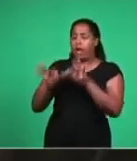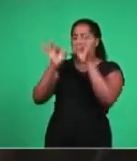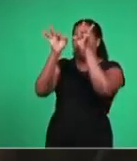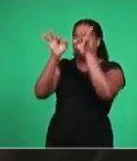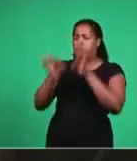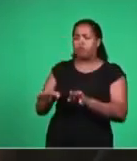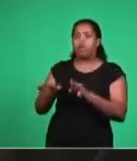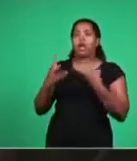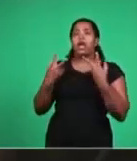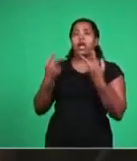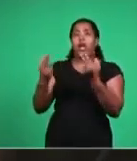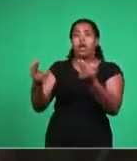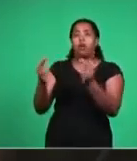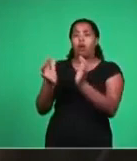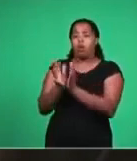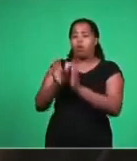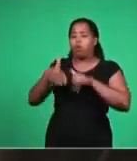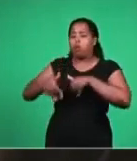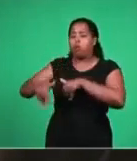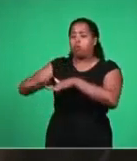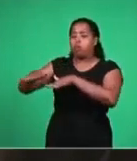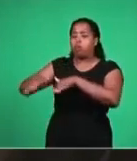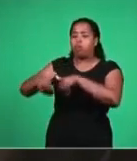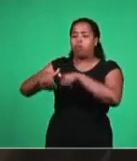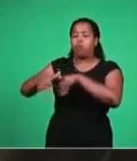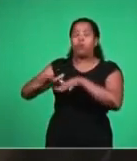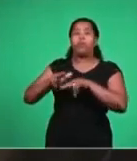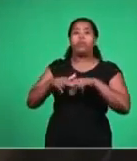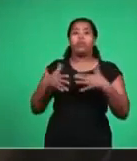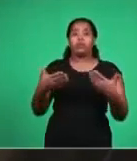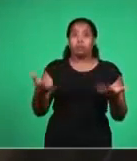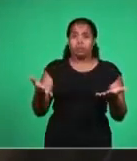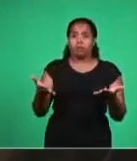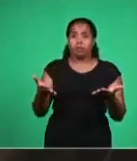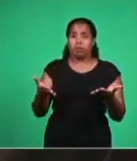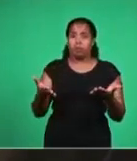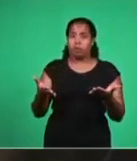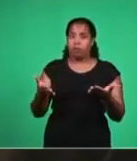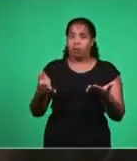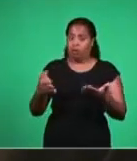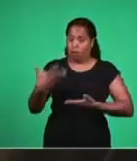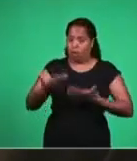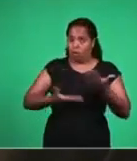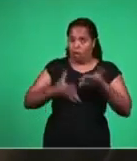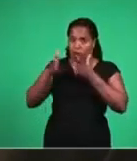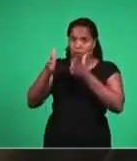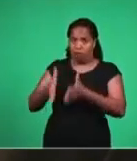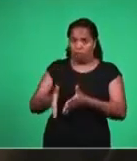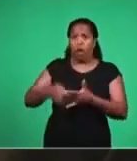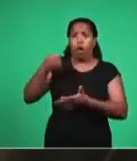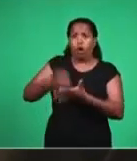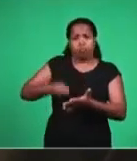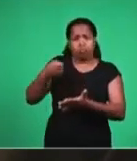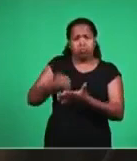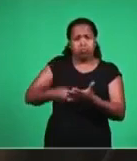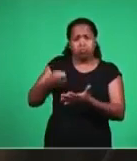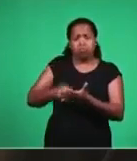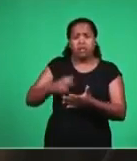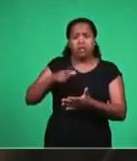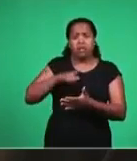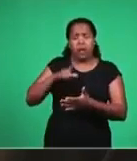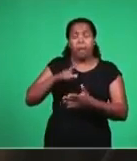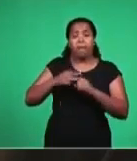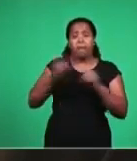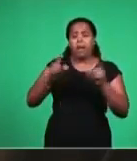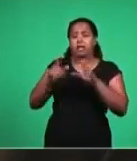church. Awesome as an army with banners. And because the church at this time, it goes